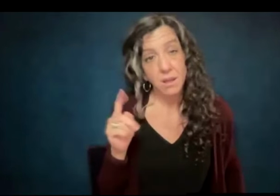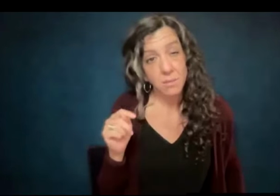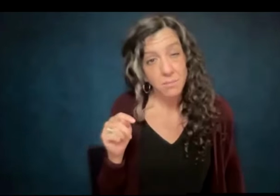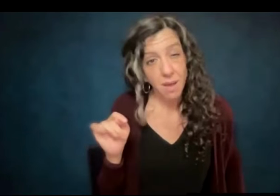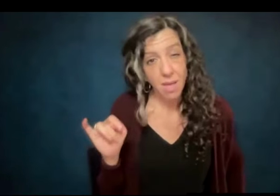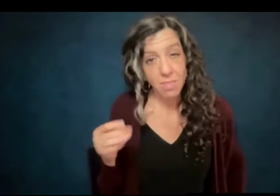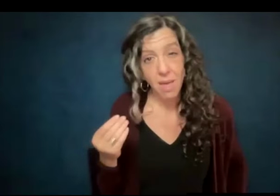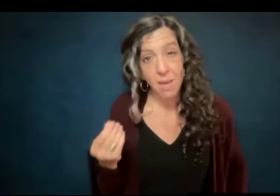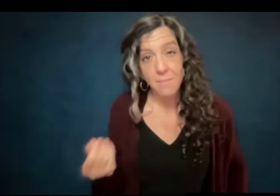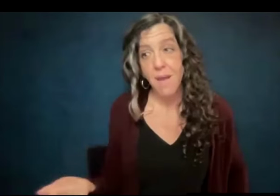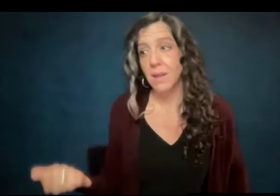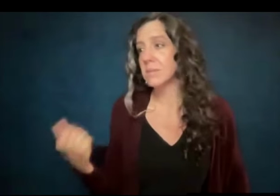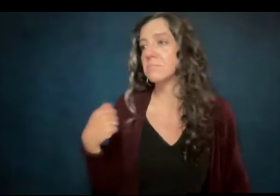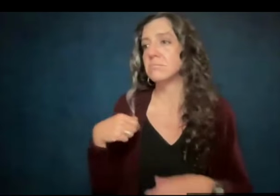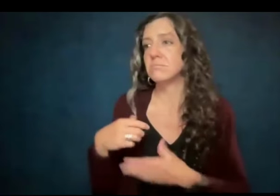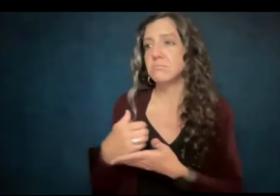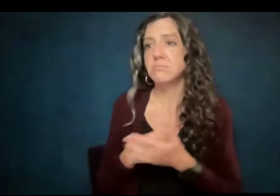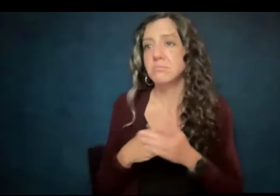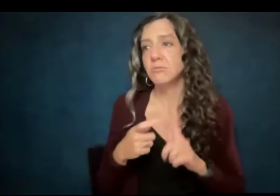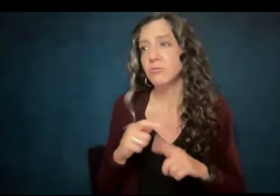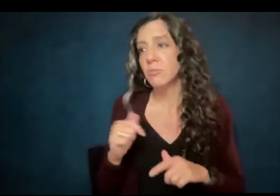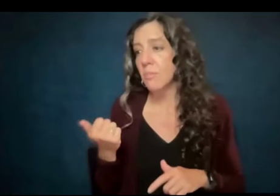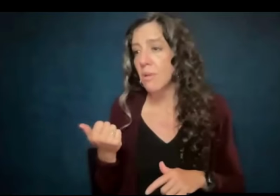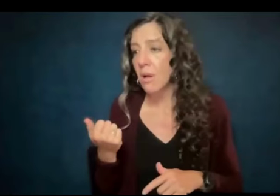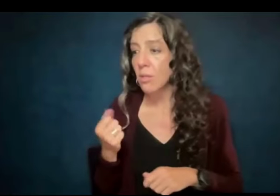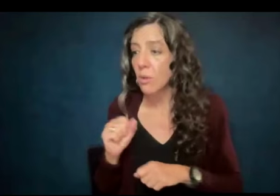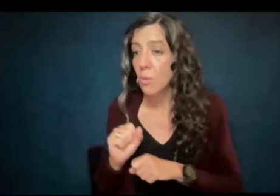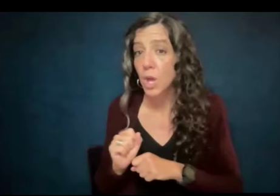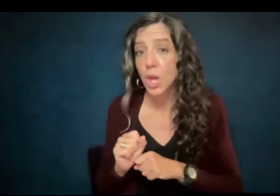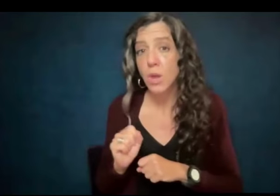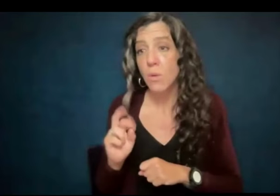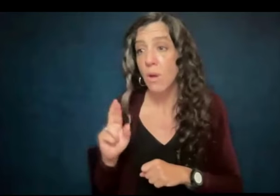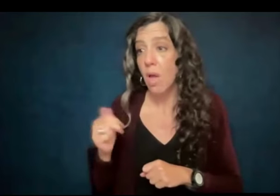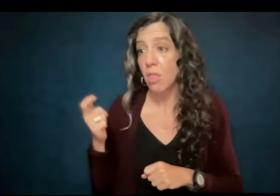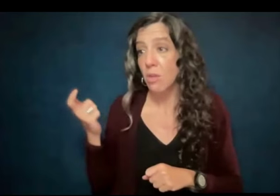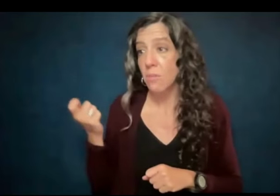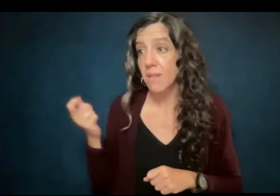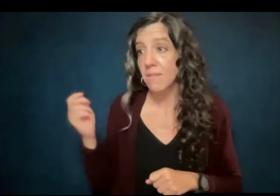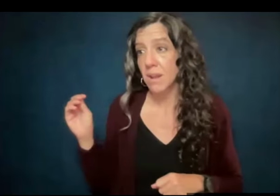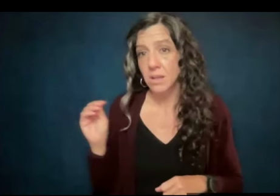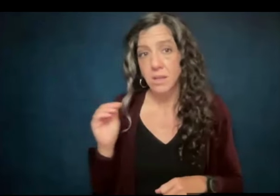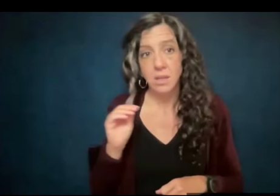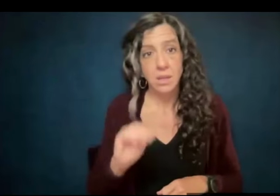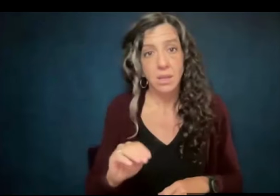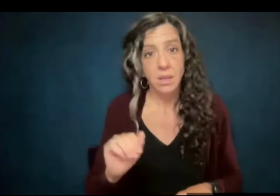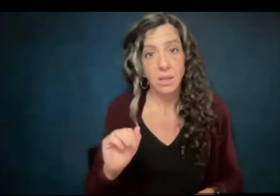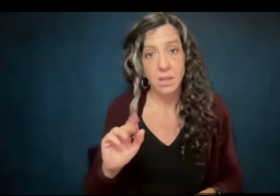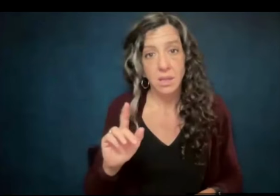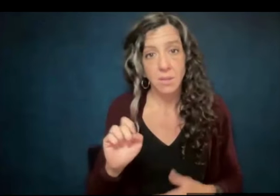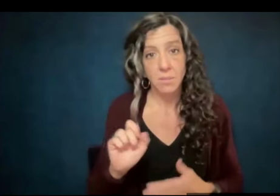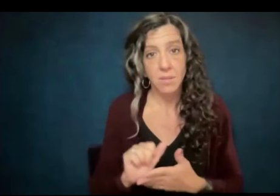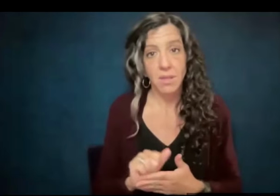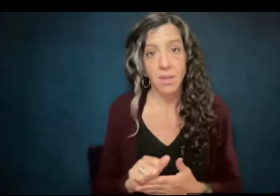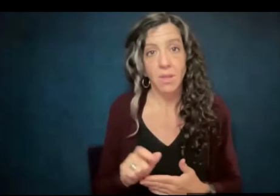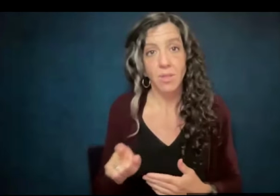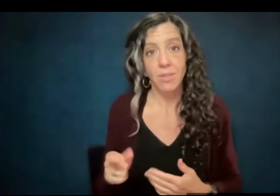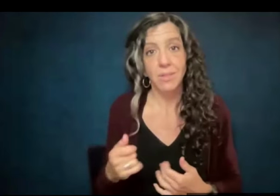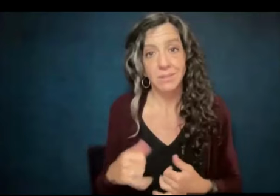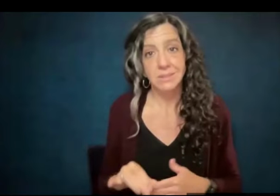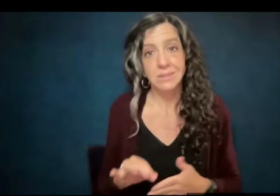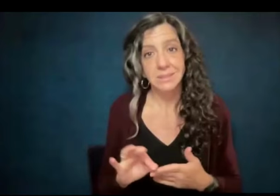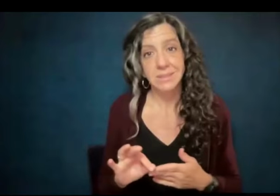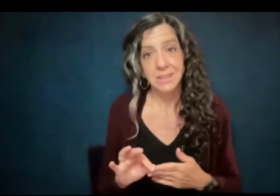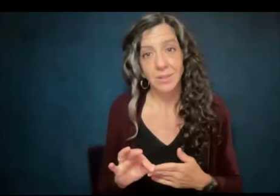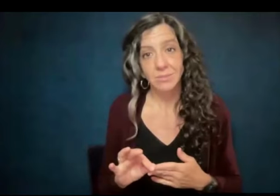same money from working or from another benefit I had, and I put it into my ABLE account, it would still count